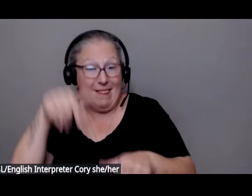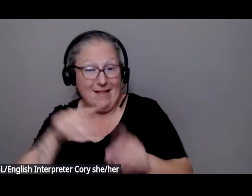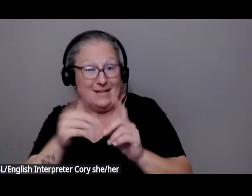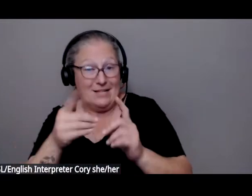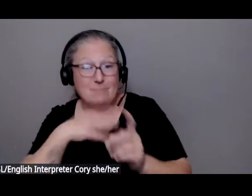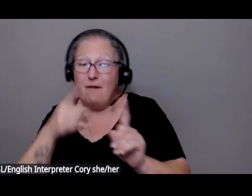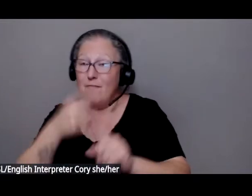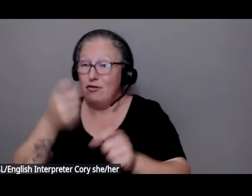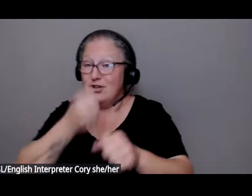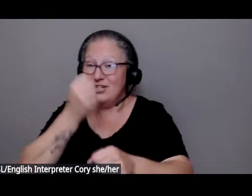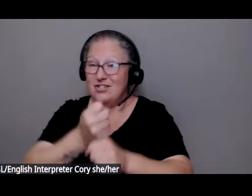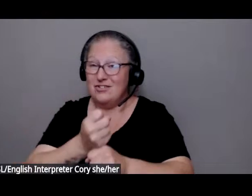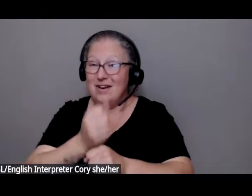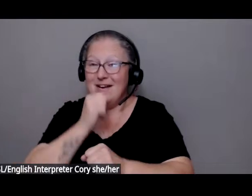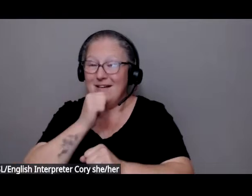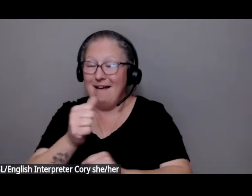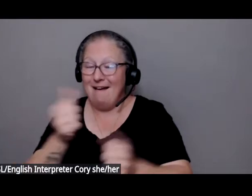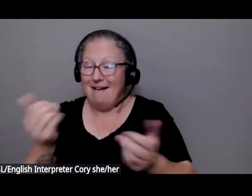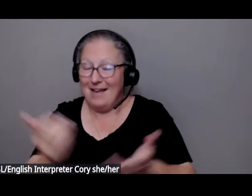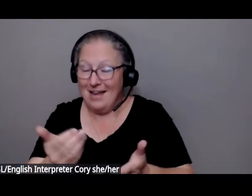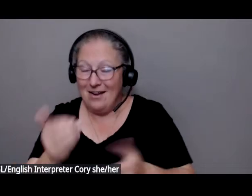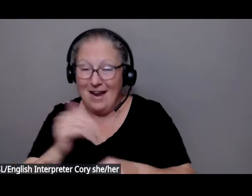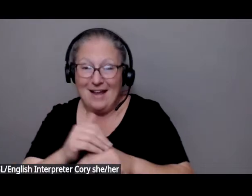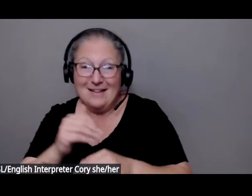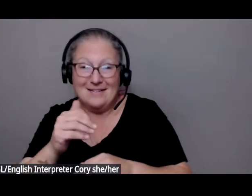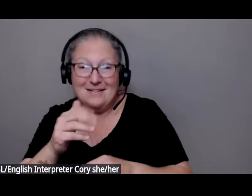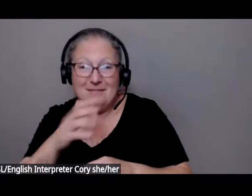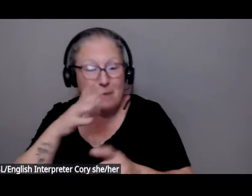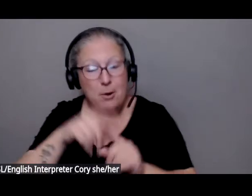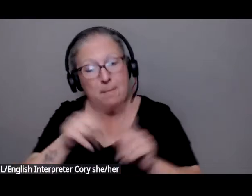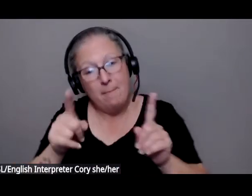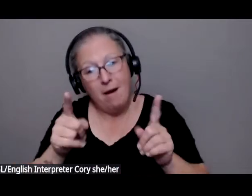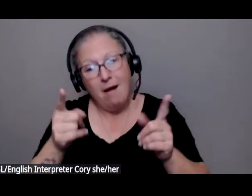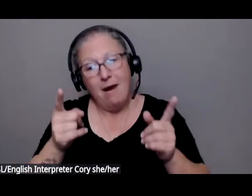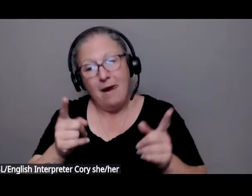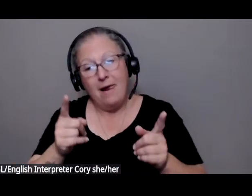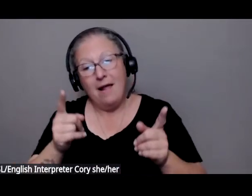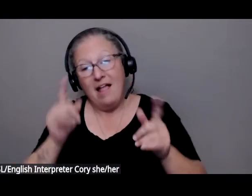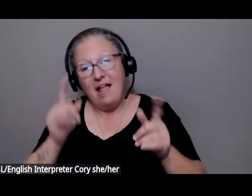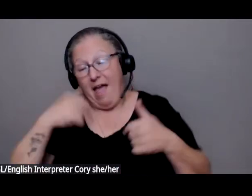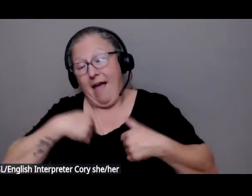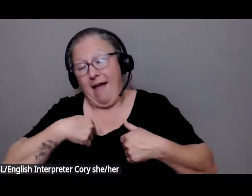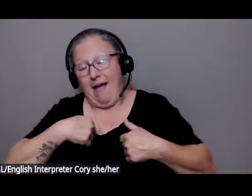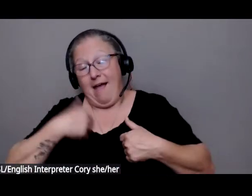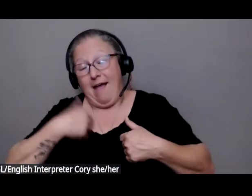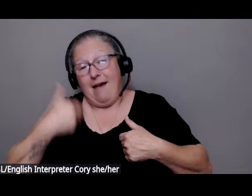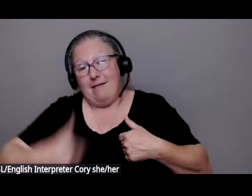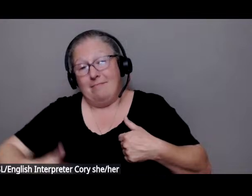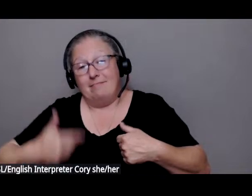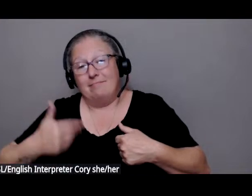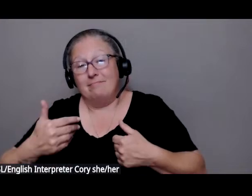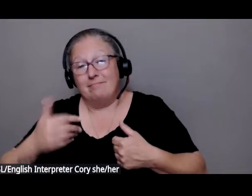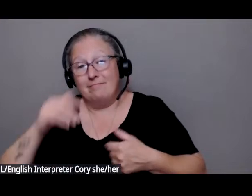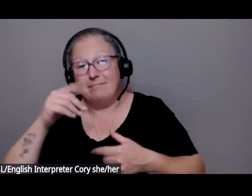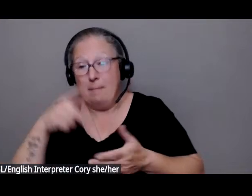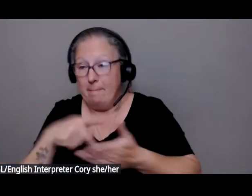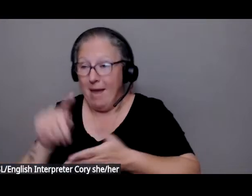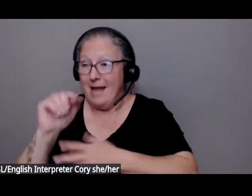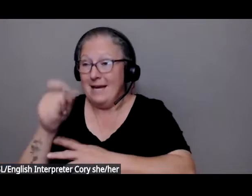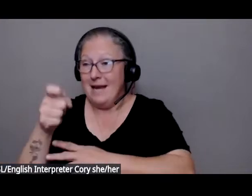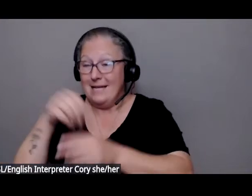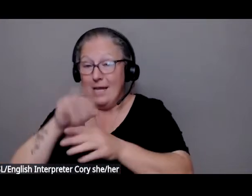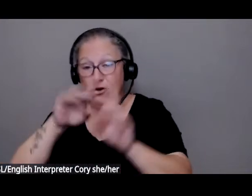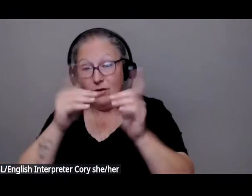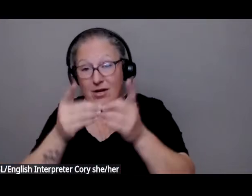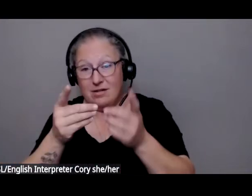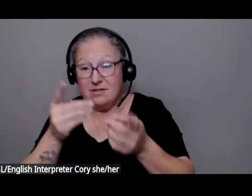1st year not being here. But it's what I, as a taxpayer in your district, would